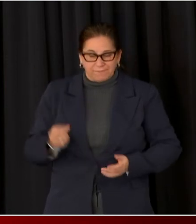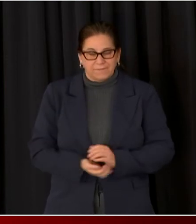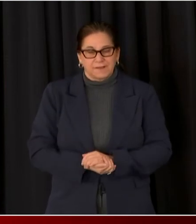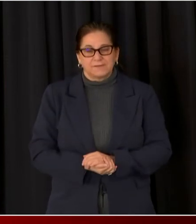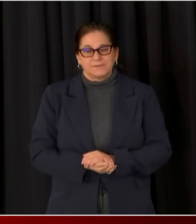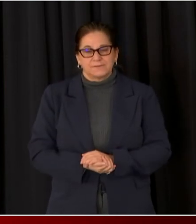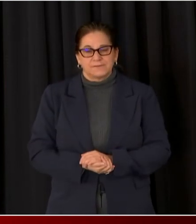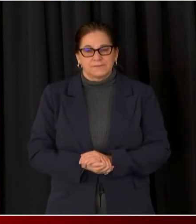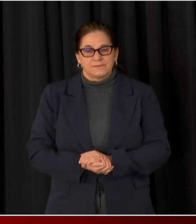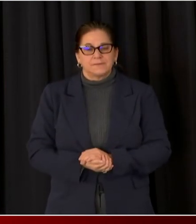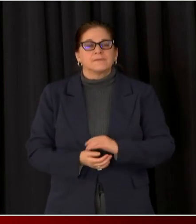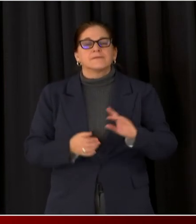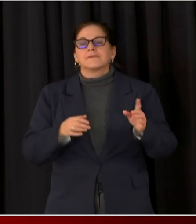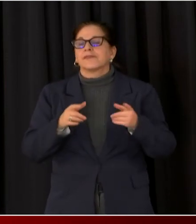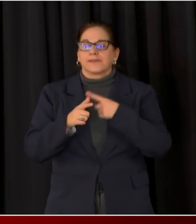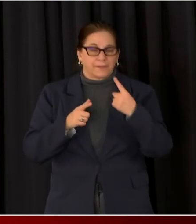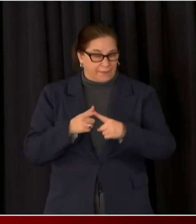of Phase 1A